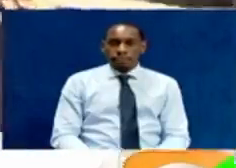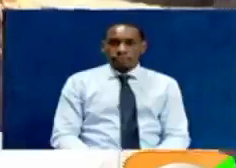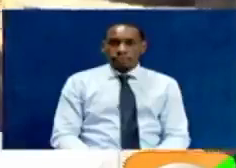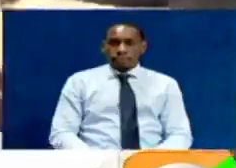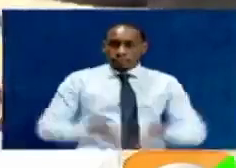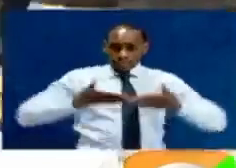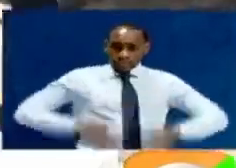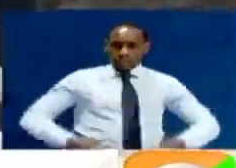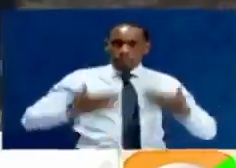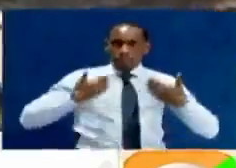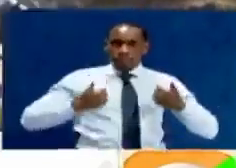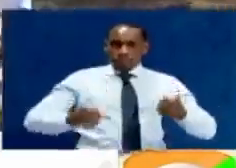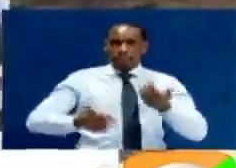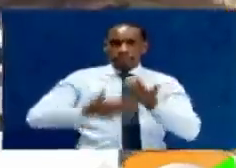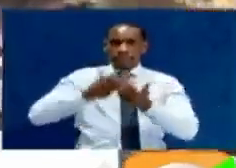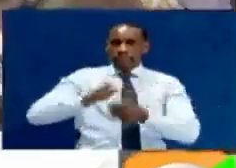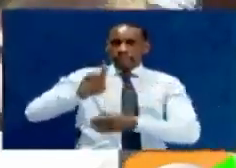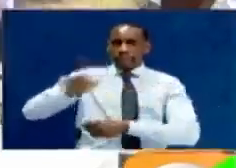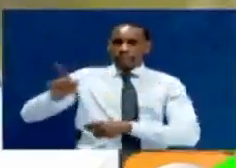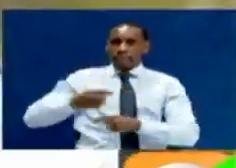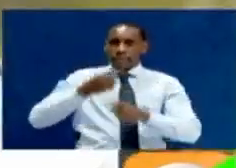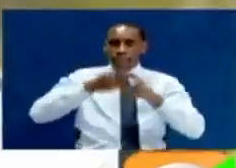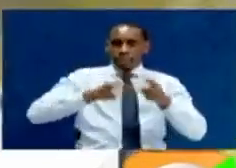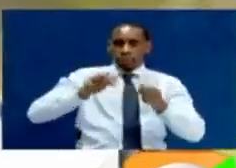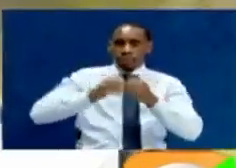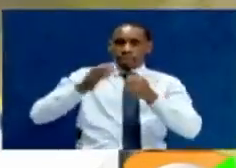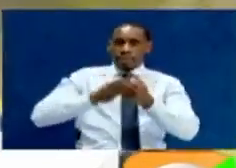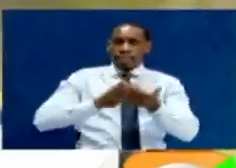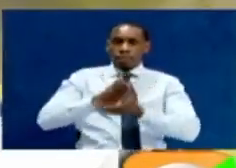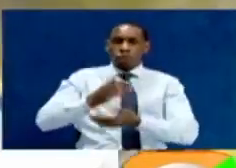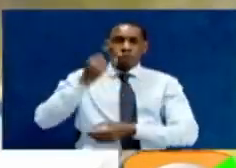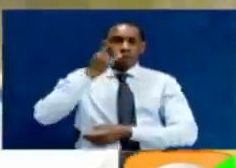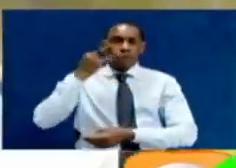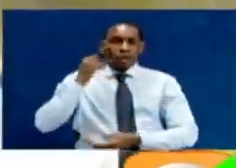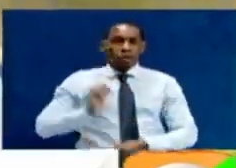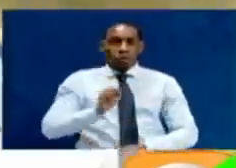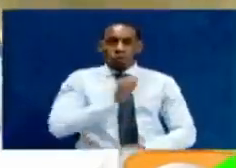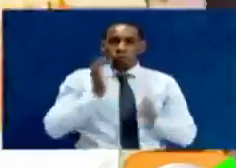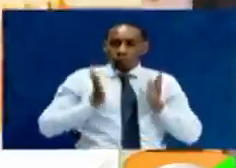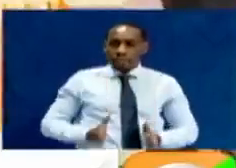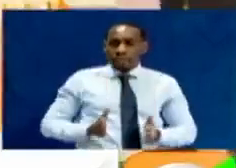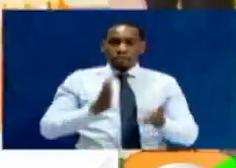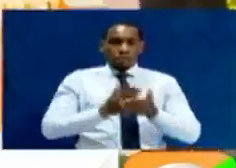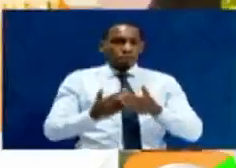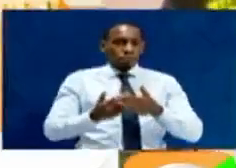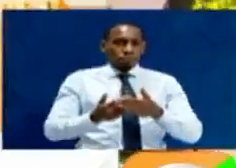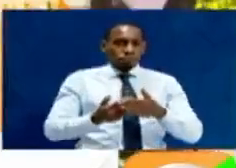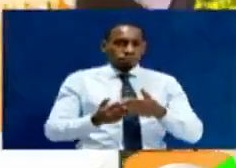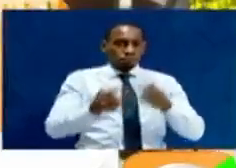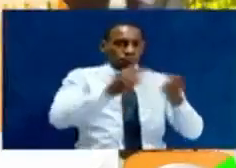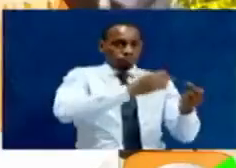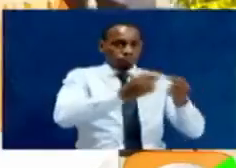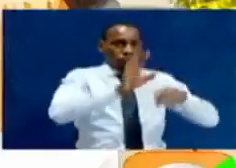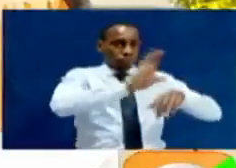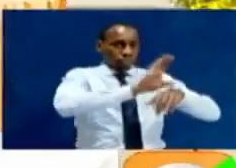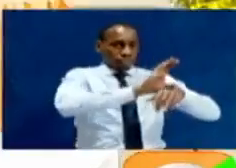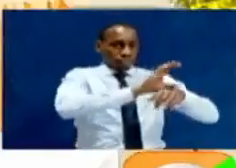The Reproductive Healthcare Bill 2019 by Nakuru Senator Susan Kihika seems to have rattled members of the clergy.